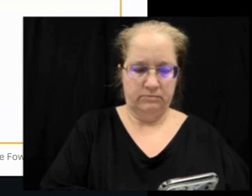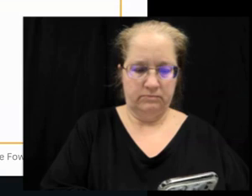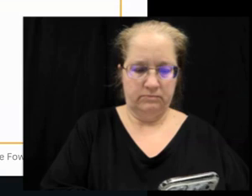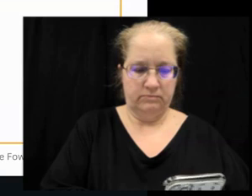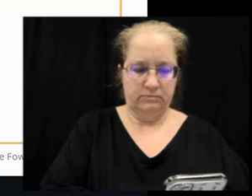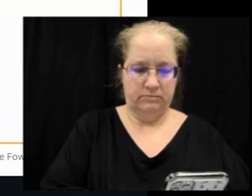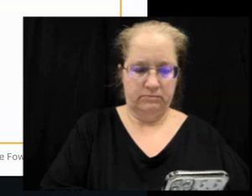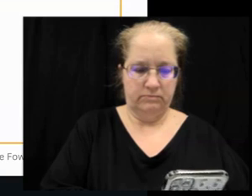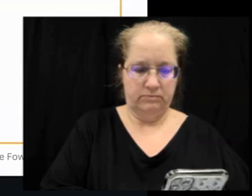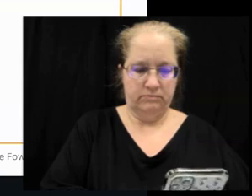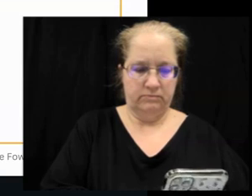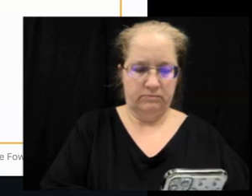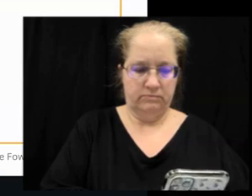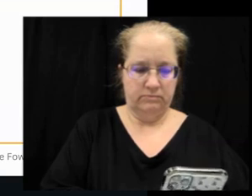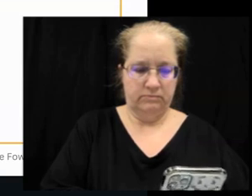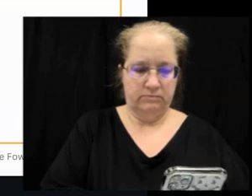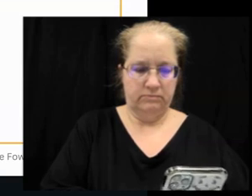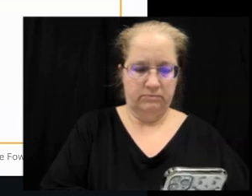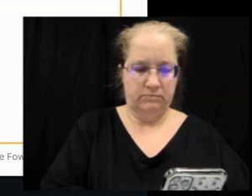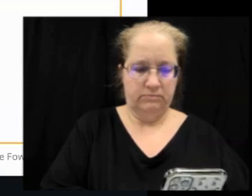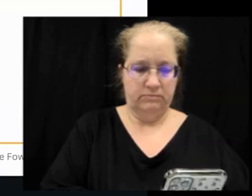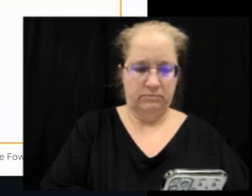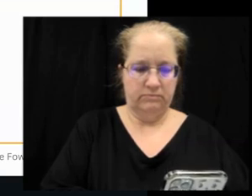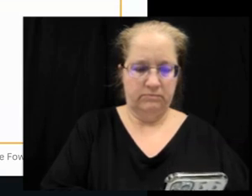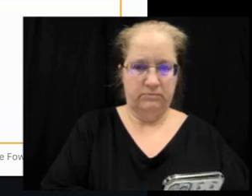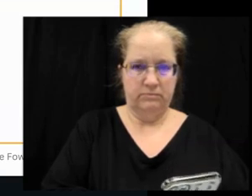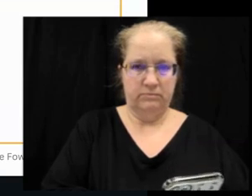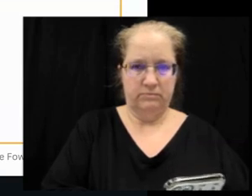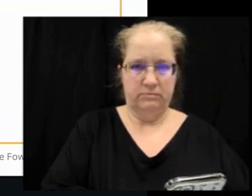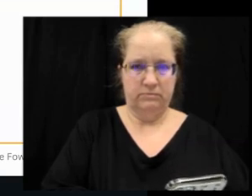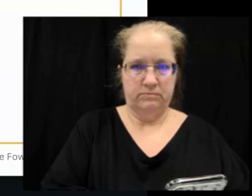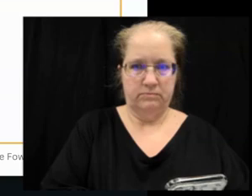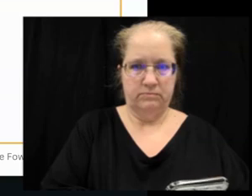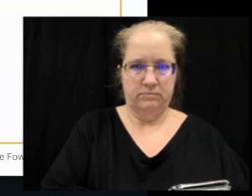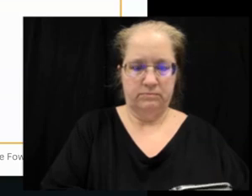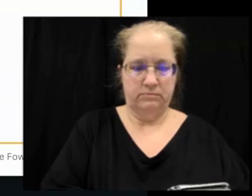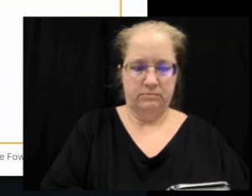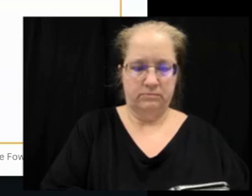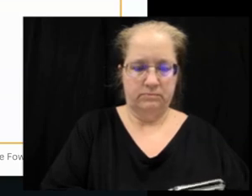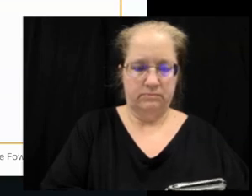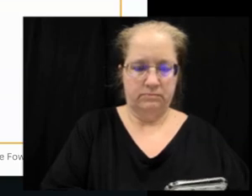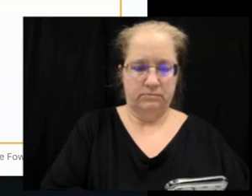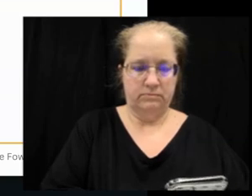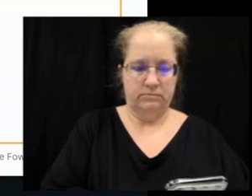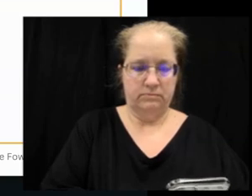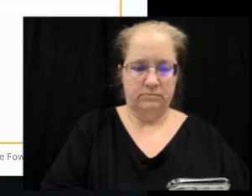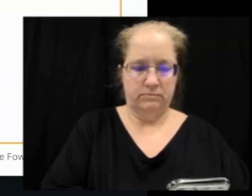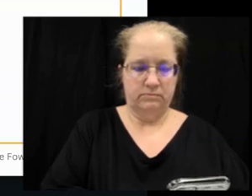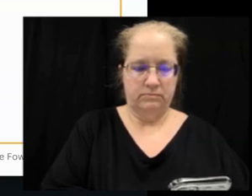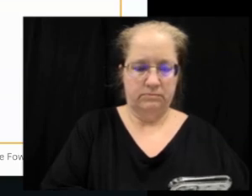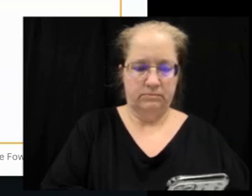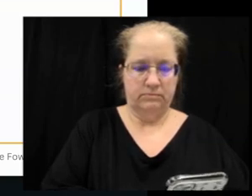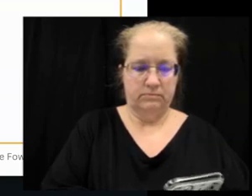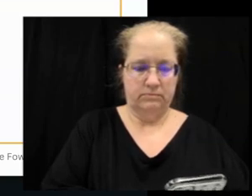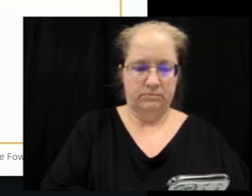is that strong emotion and the child is trying to figure out how to handle those